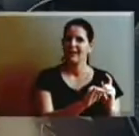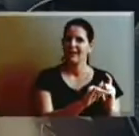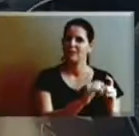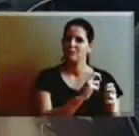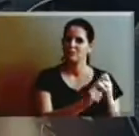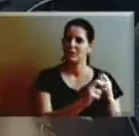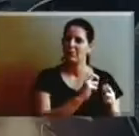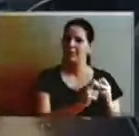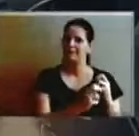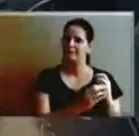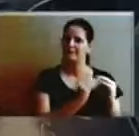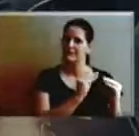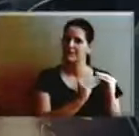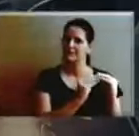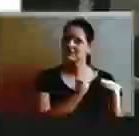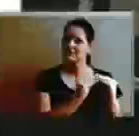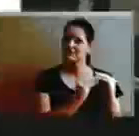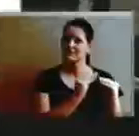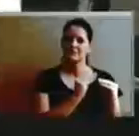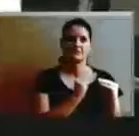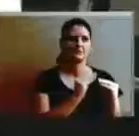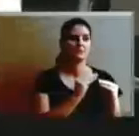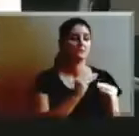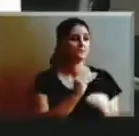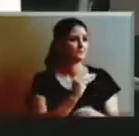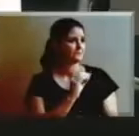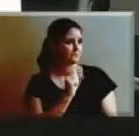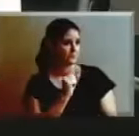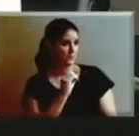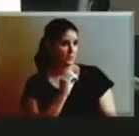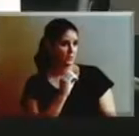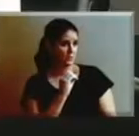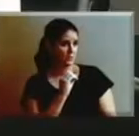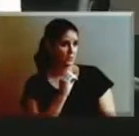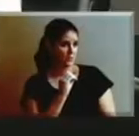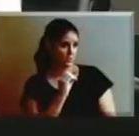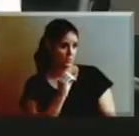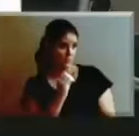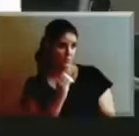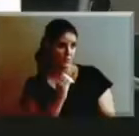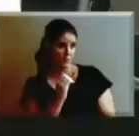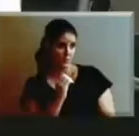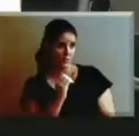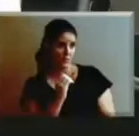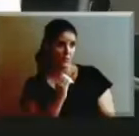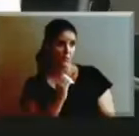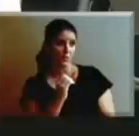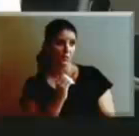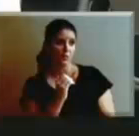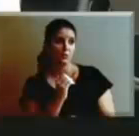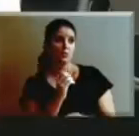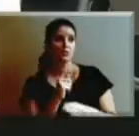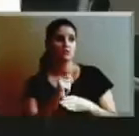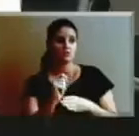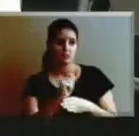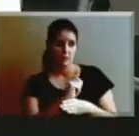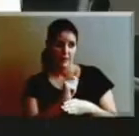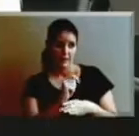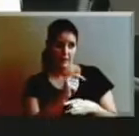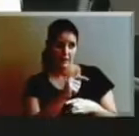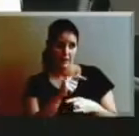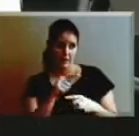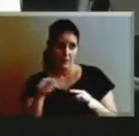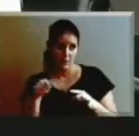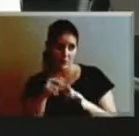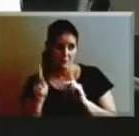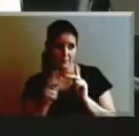as KDE wants. Okay, so it's just primarily proactive training, or training to be proactive.